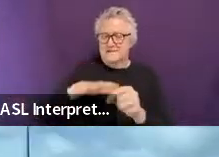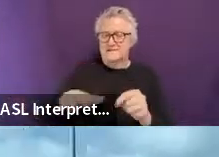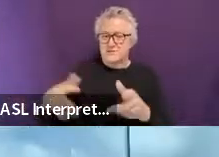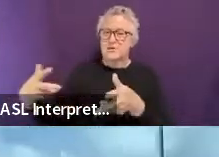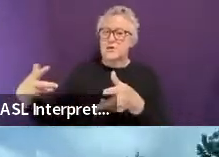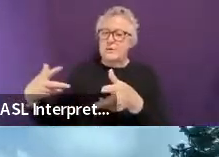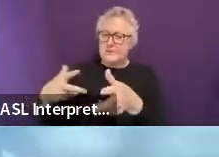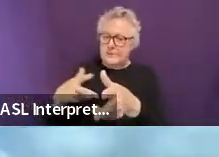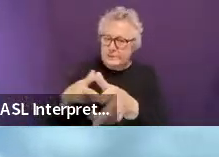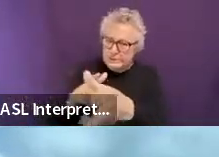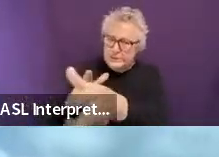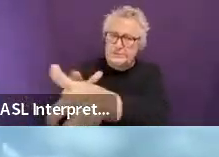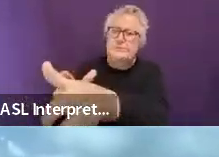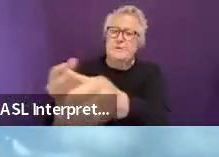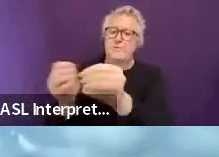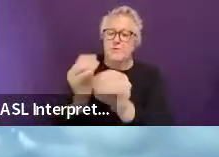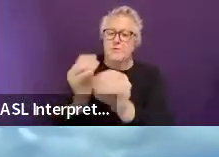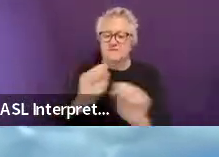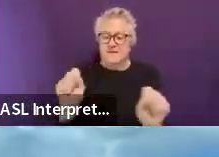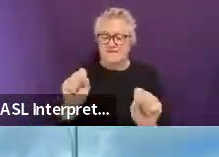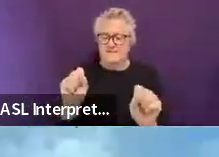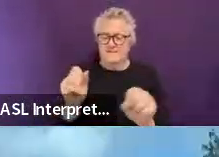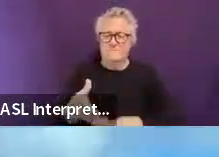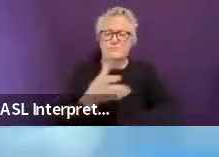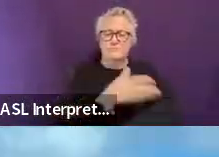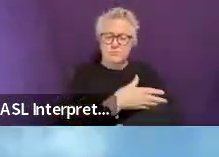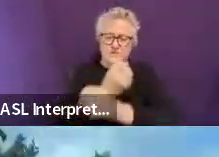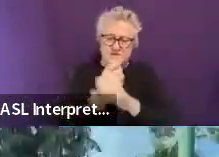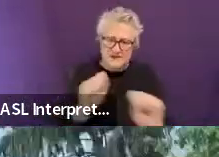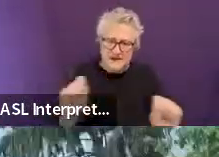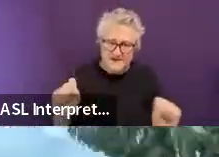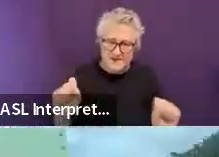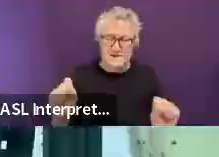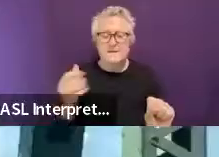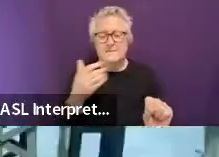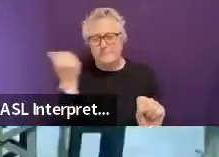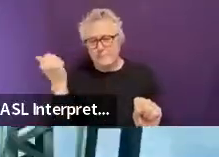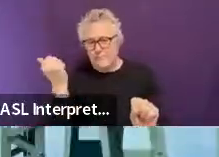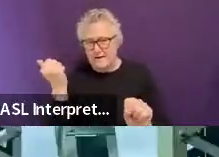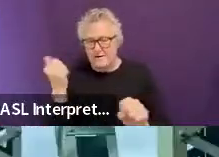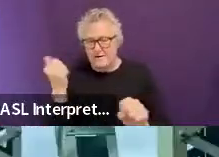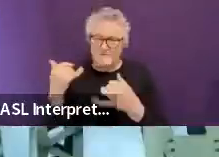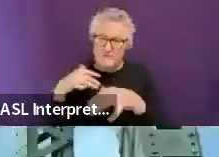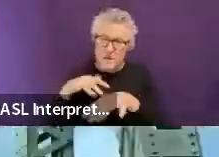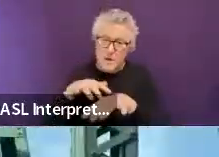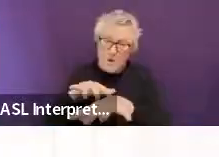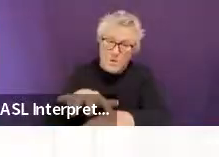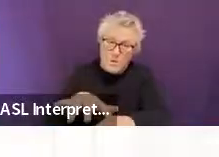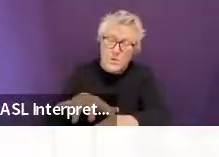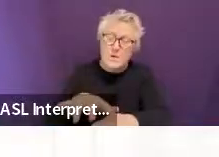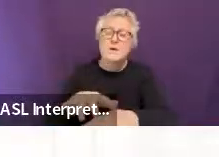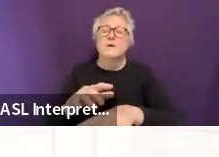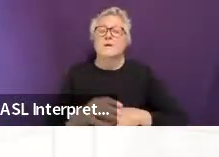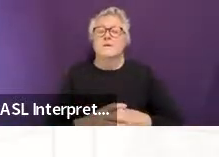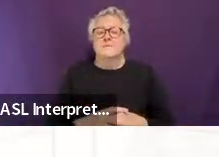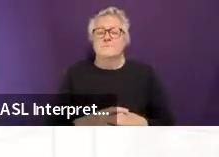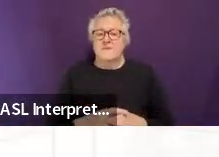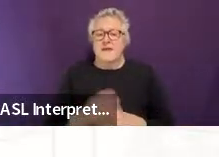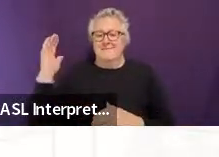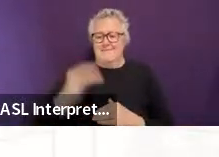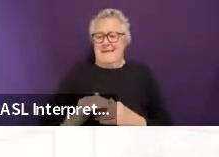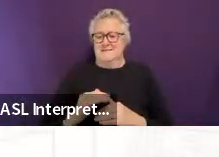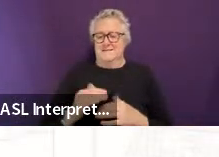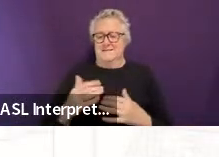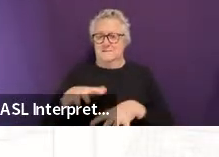through the corridor, improving safety, helping to relieve congestion with better traffic flow, and reducing emissions from idling vehicles. There are currently 7